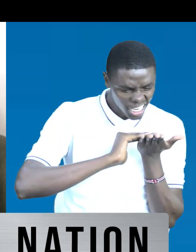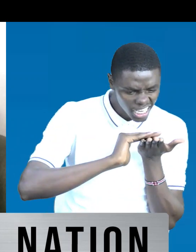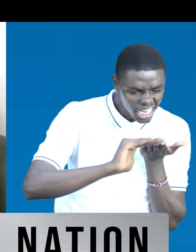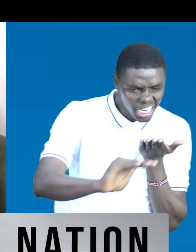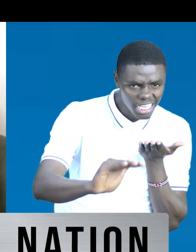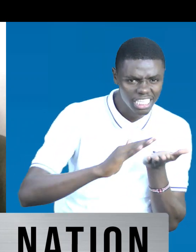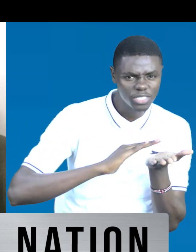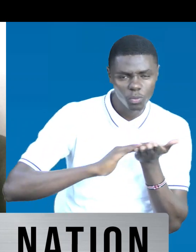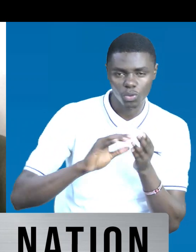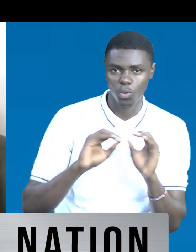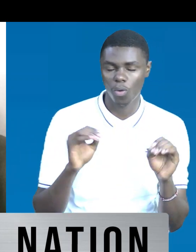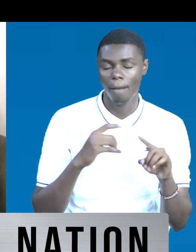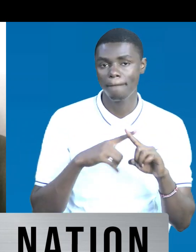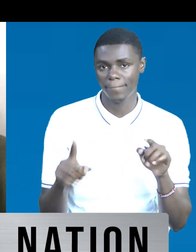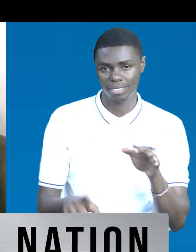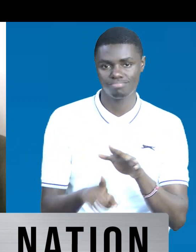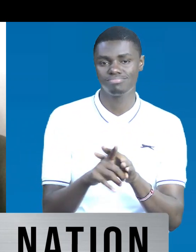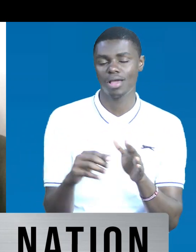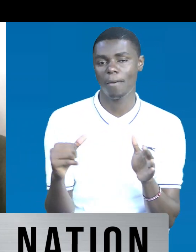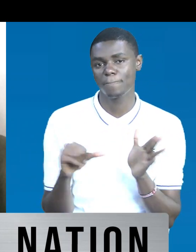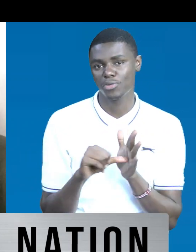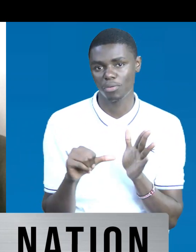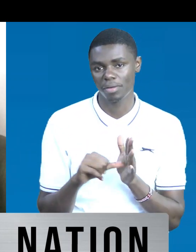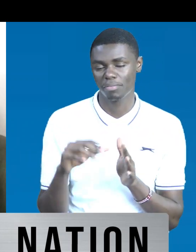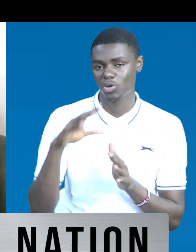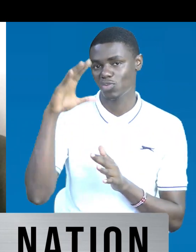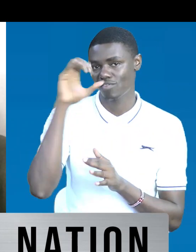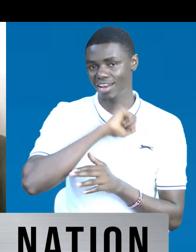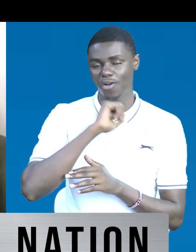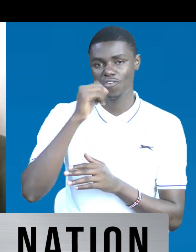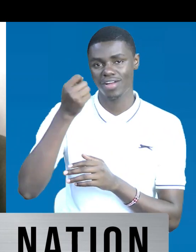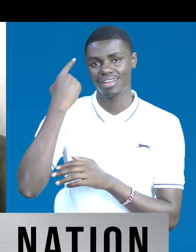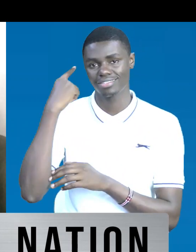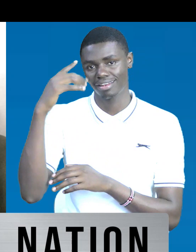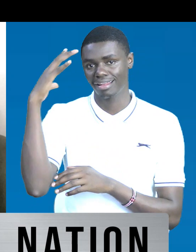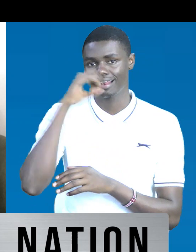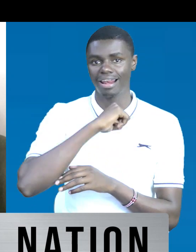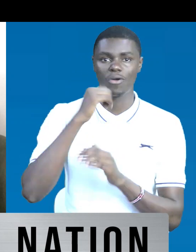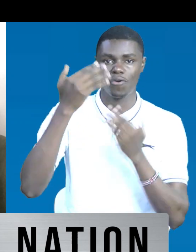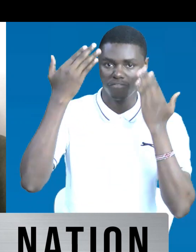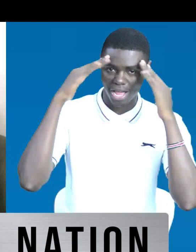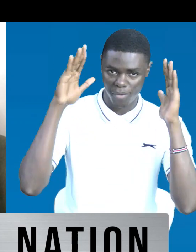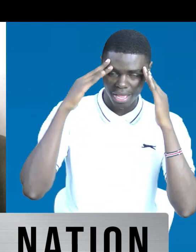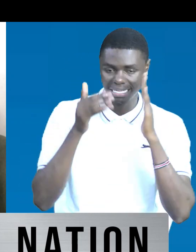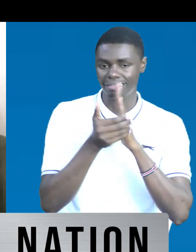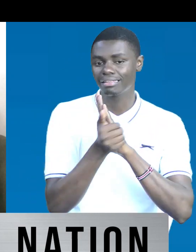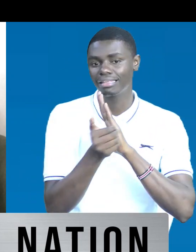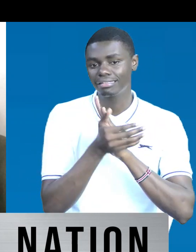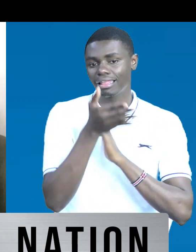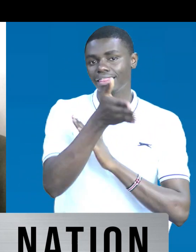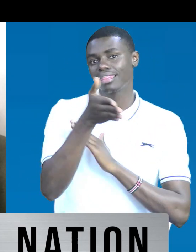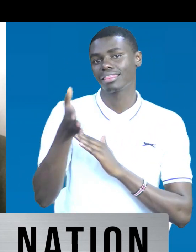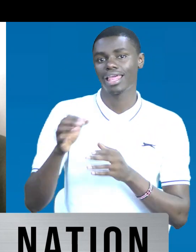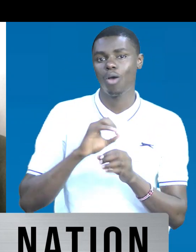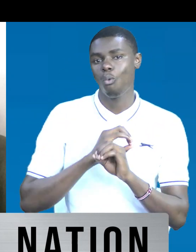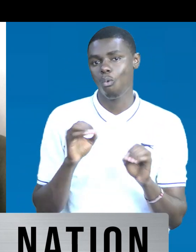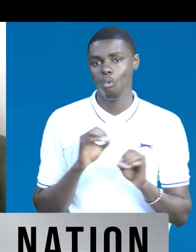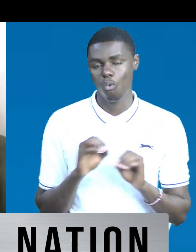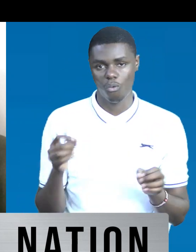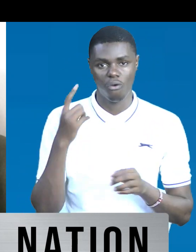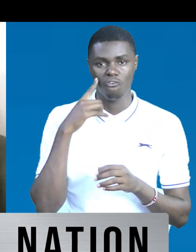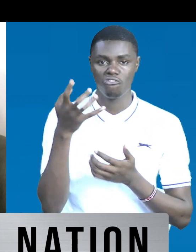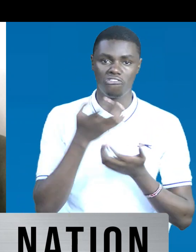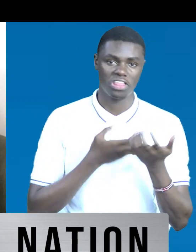They're going to be teething problems because of lack of understanding, lack of awareness, skill sets that are there for